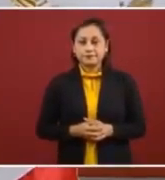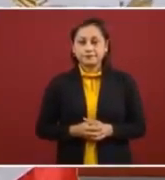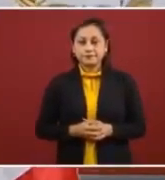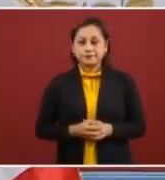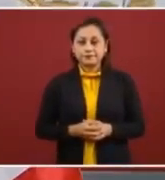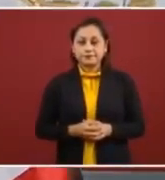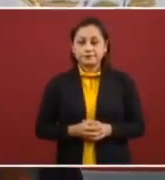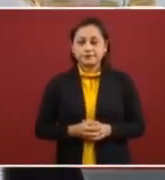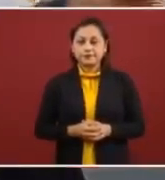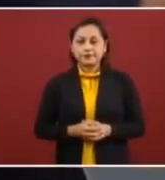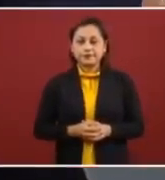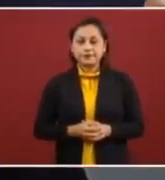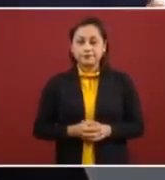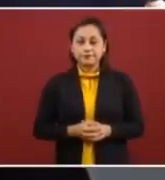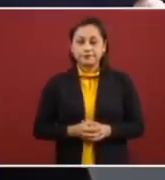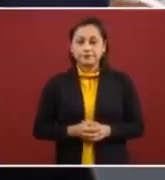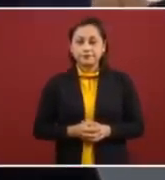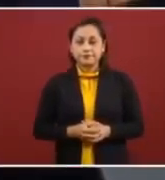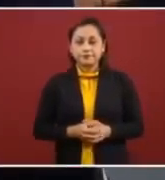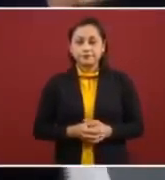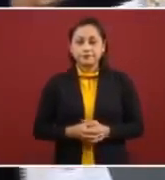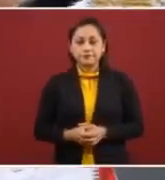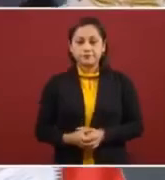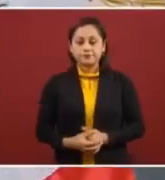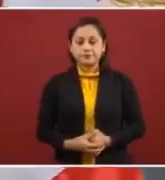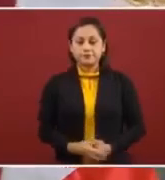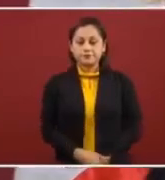He got a prize too.